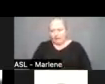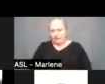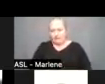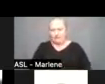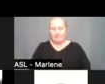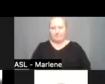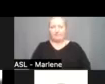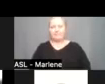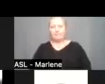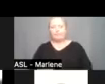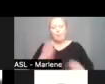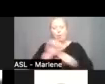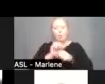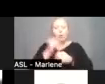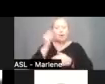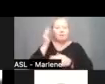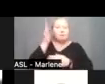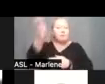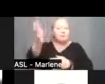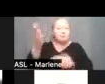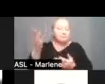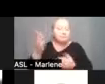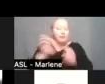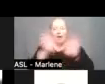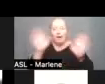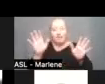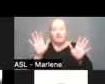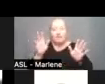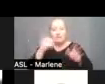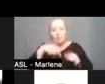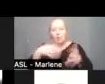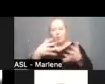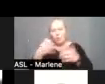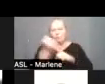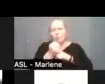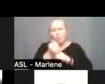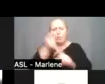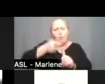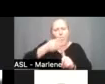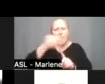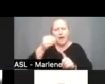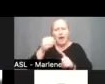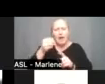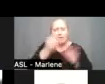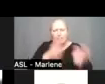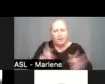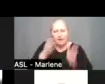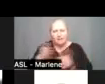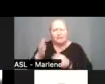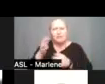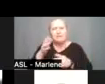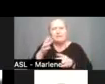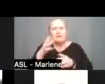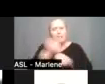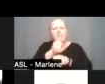so the work ahead um you know obviously we want to support the goals and the strategic plan um and